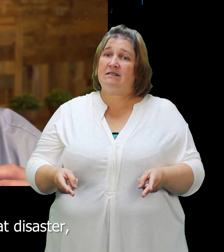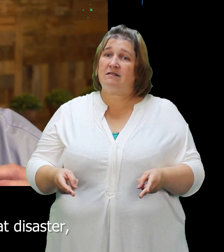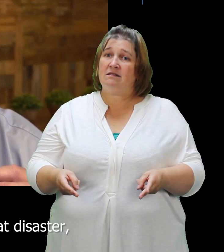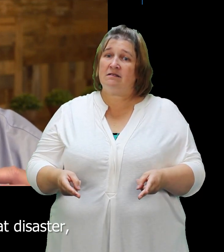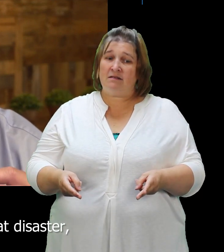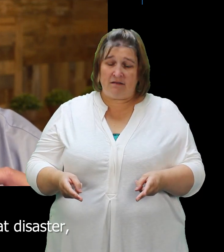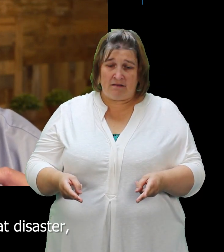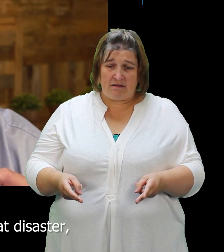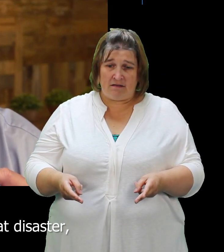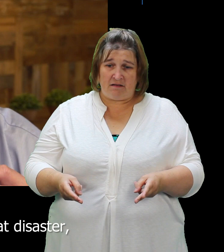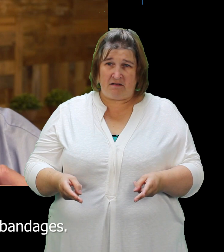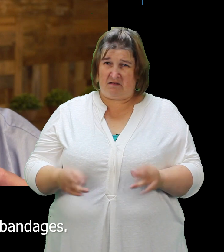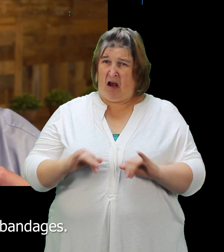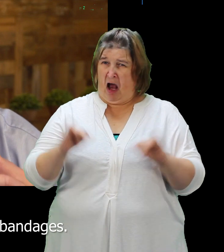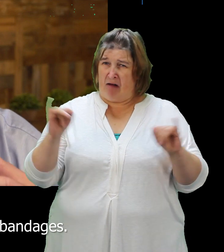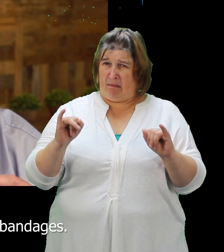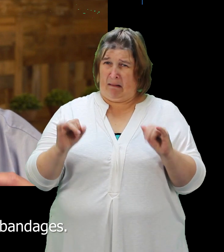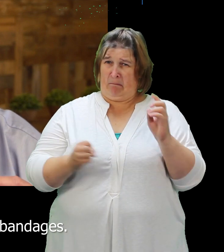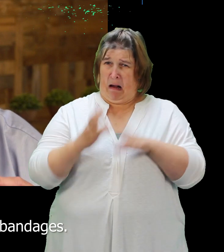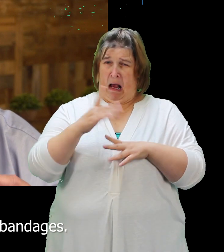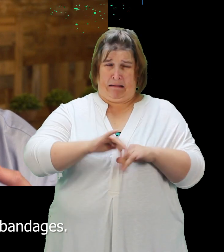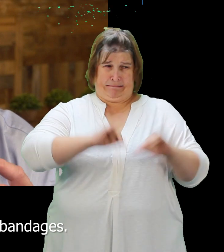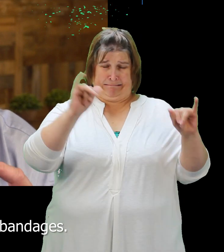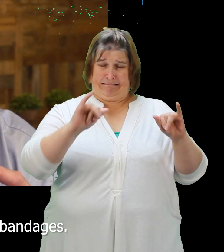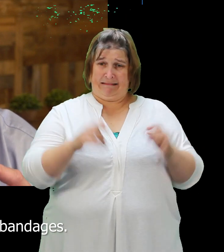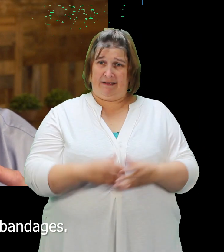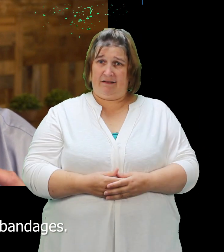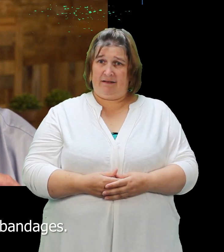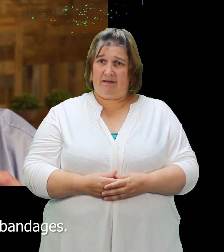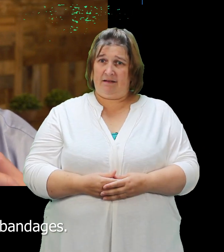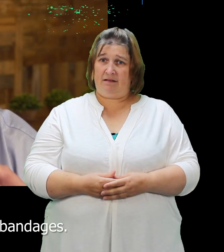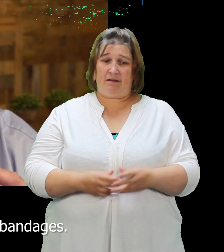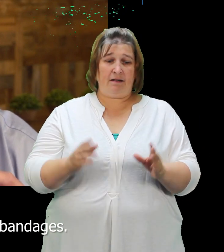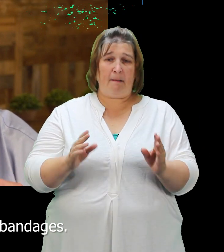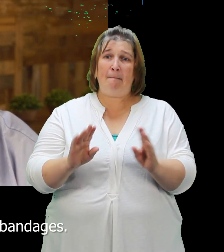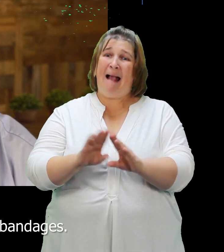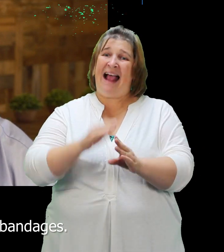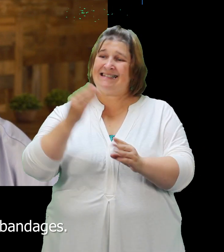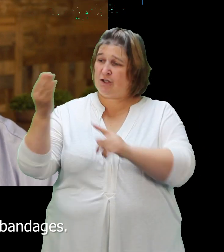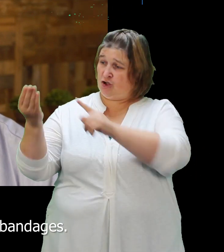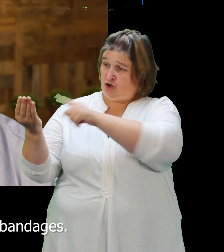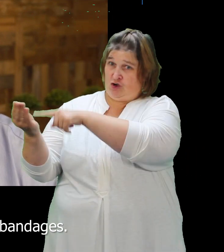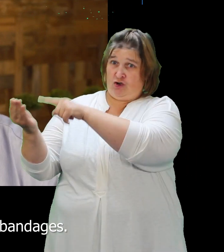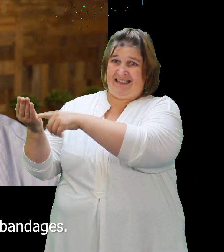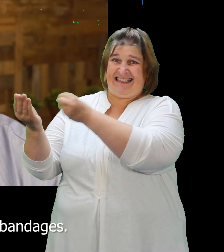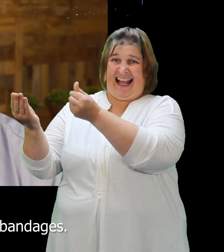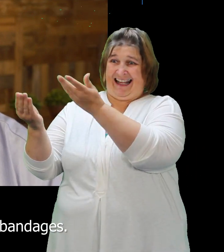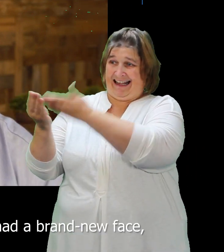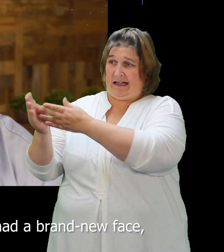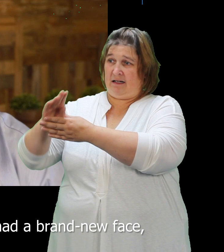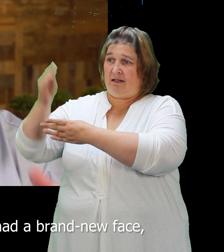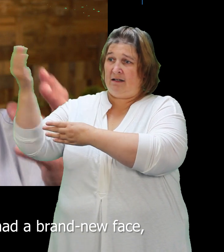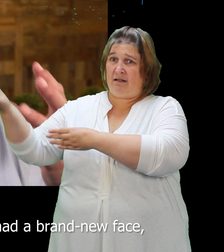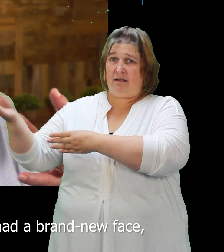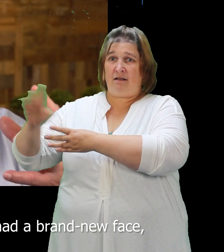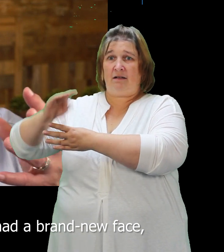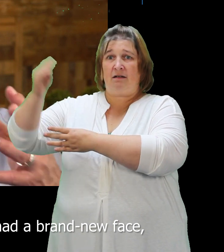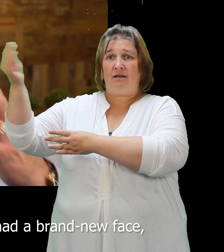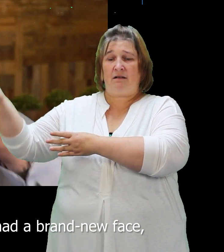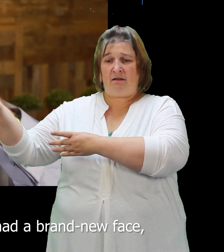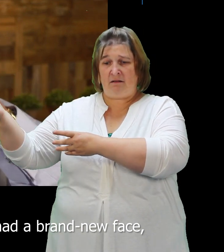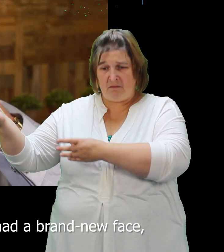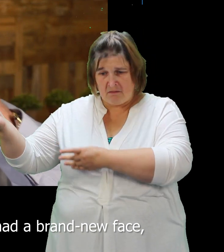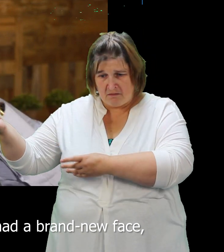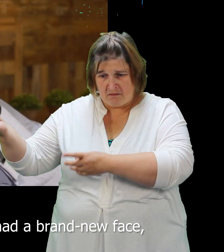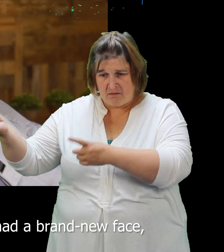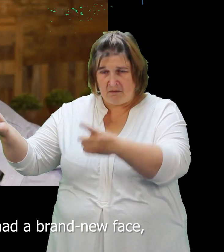that disaster and that horrible fire was in those bandages. And underneath those